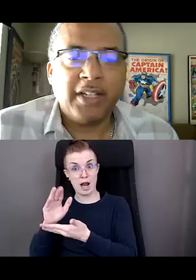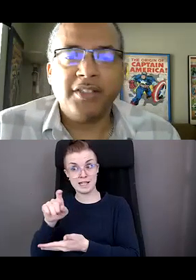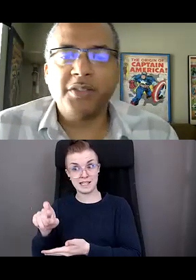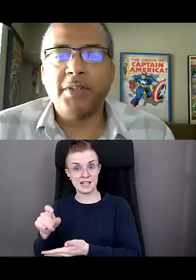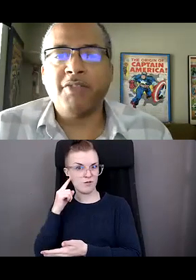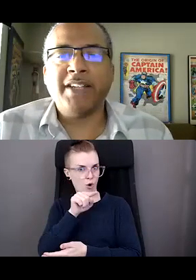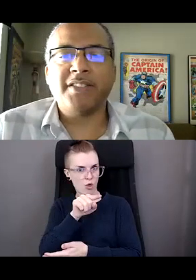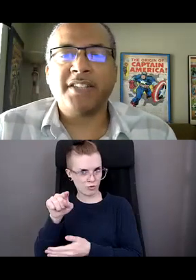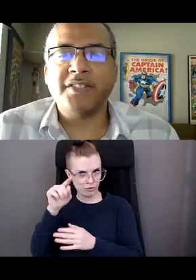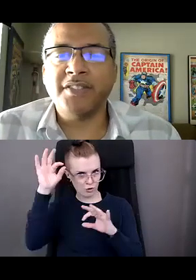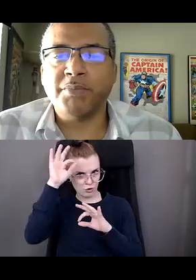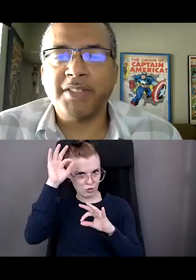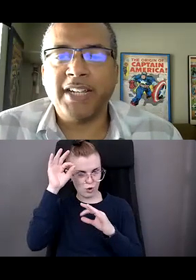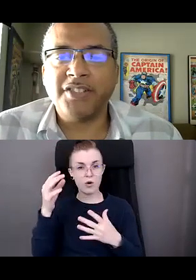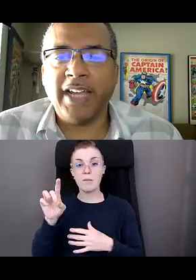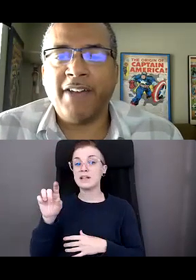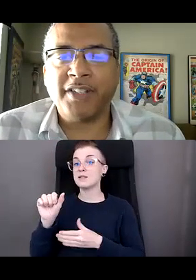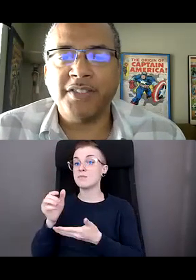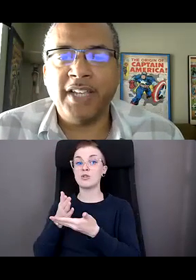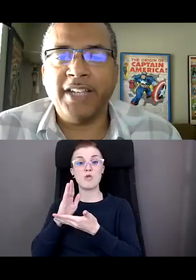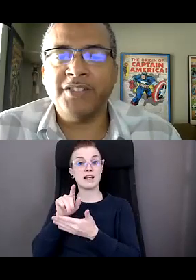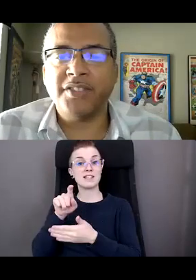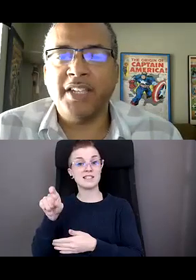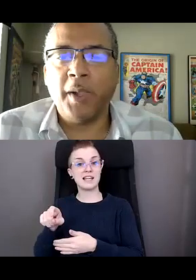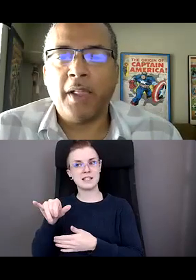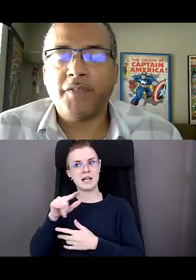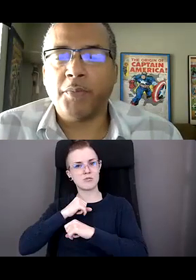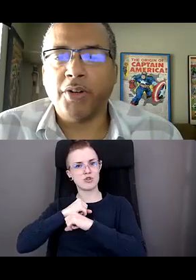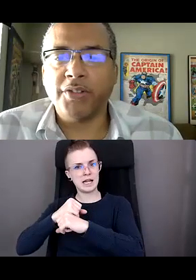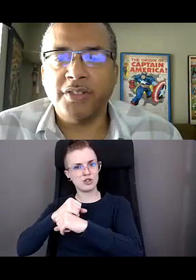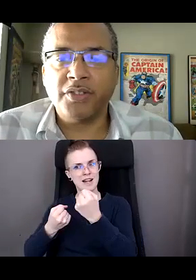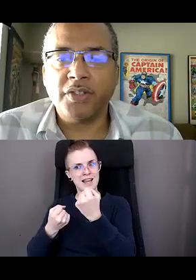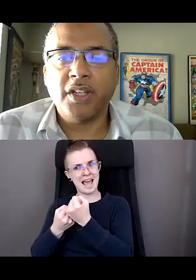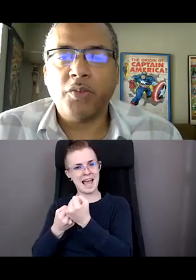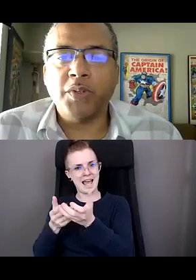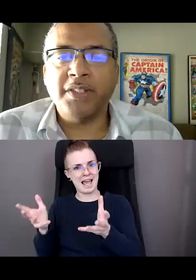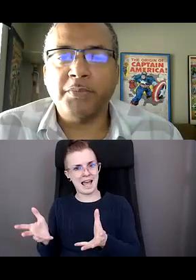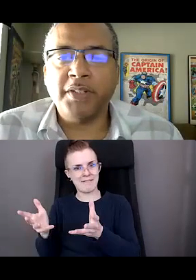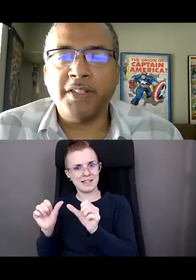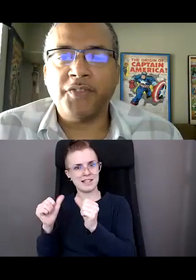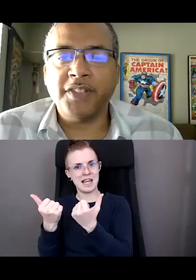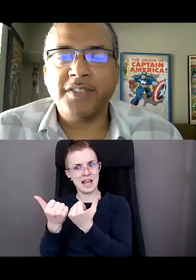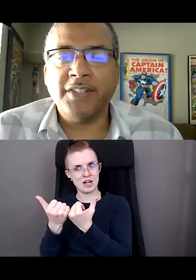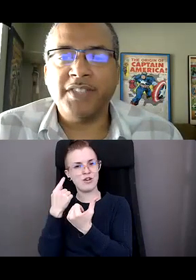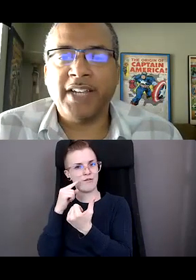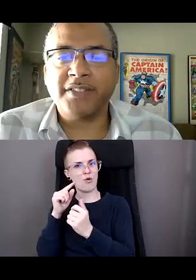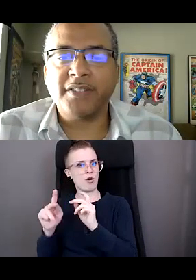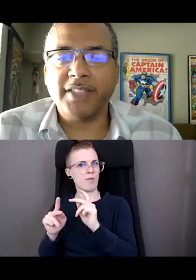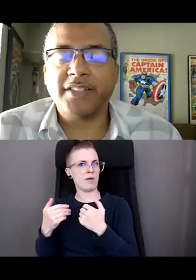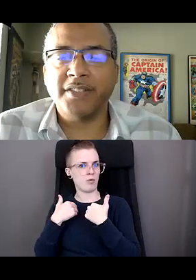know. Disability Rights Texas is the protection advocacy agency for persons with disabilities for the state